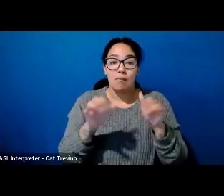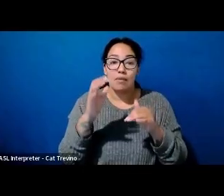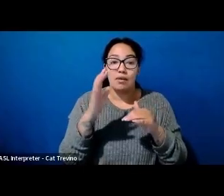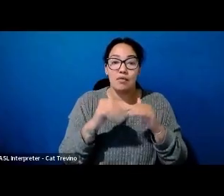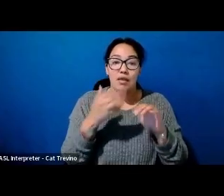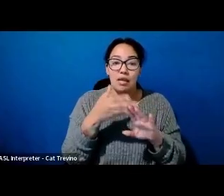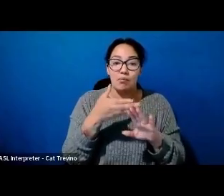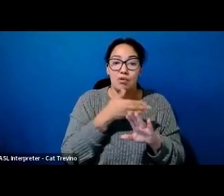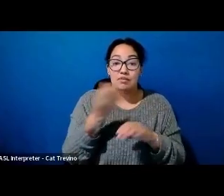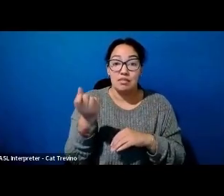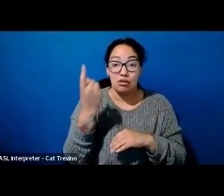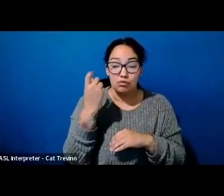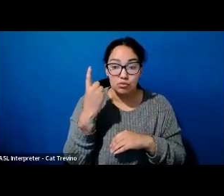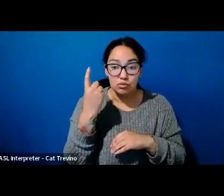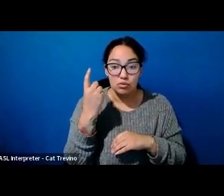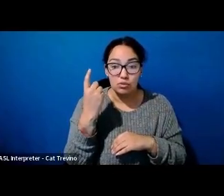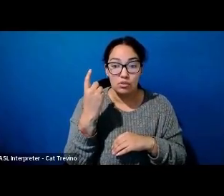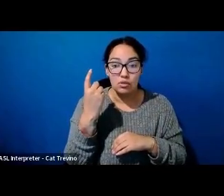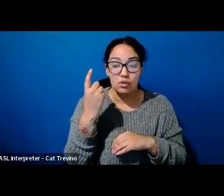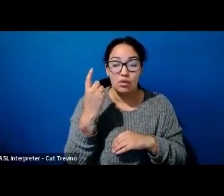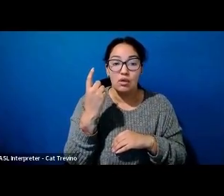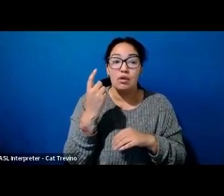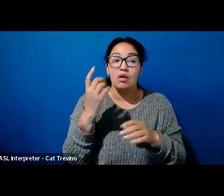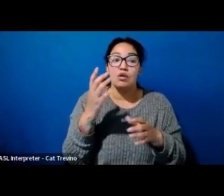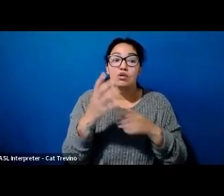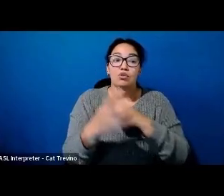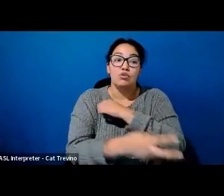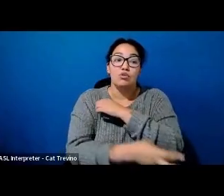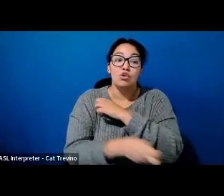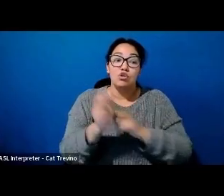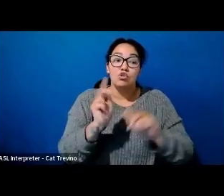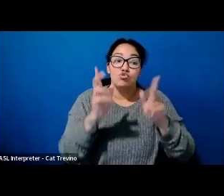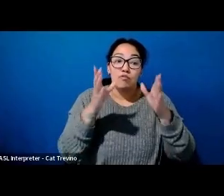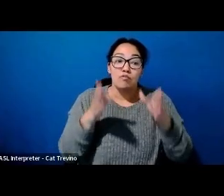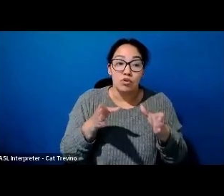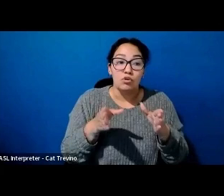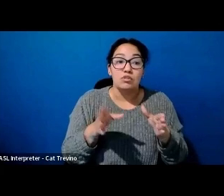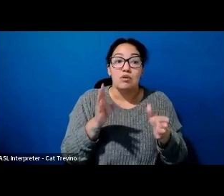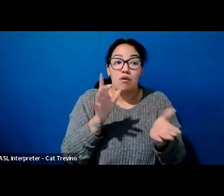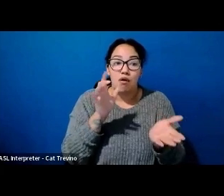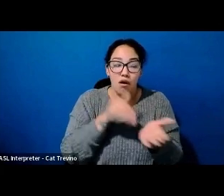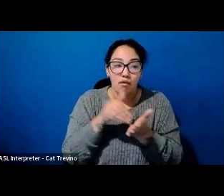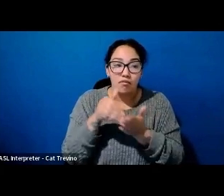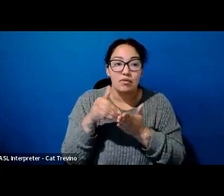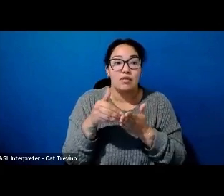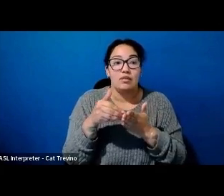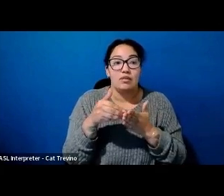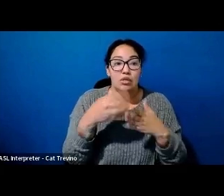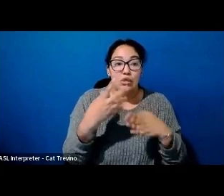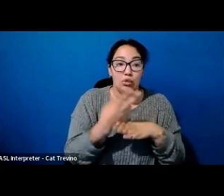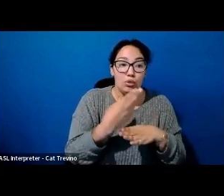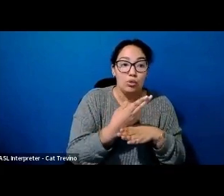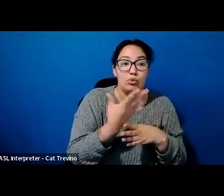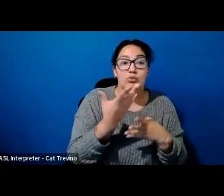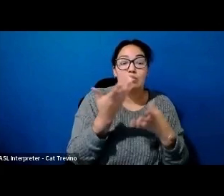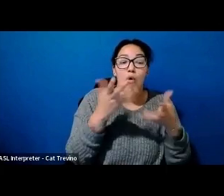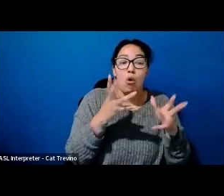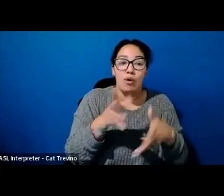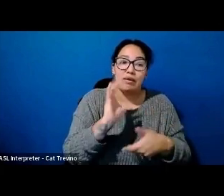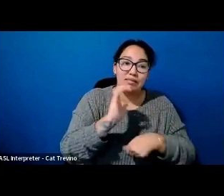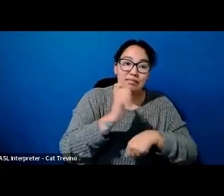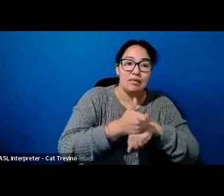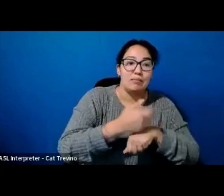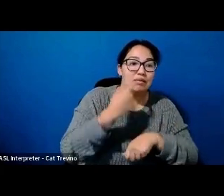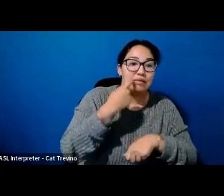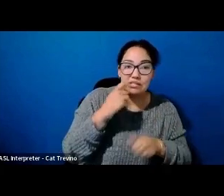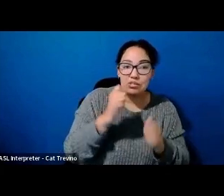previously understood. Traffickers often introduce victims to illicit substances or use existing drug or alcohol